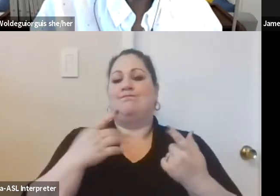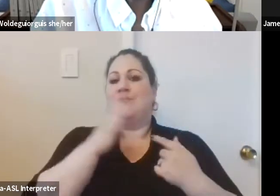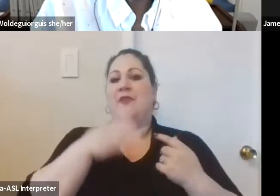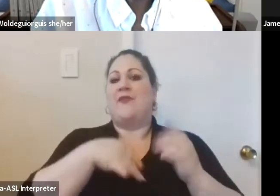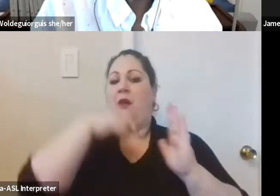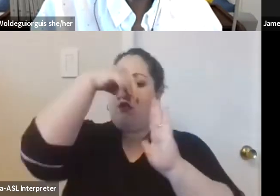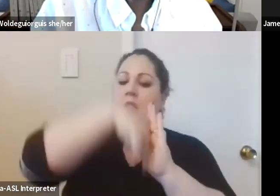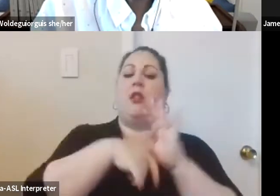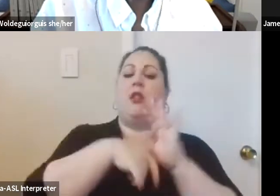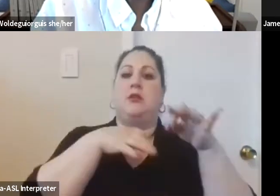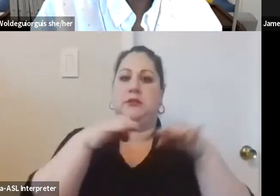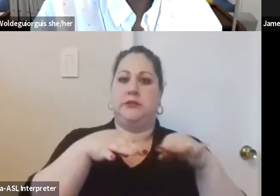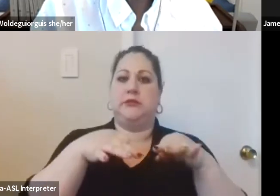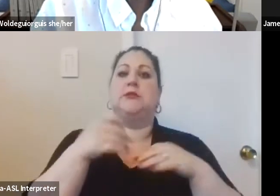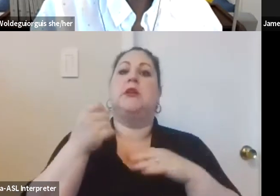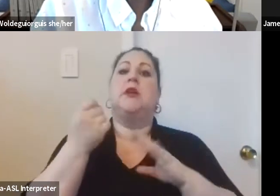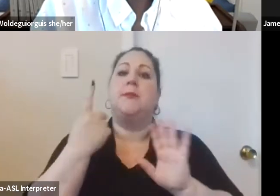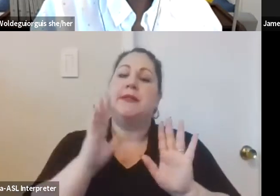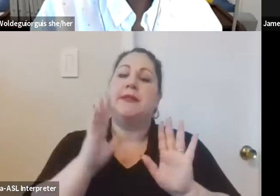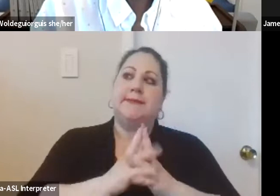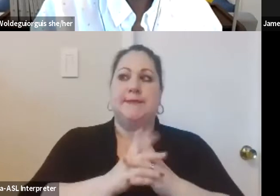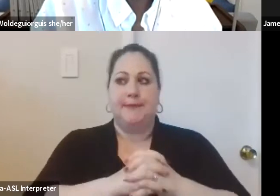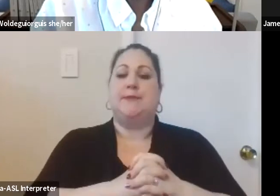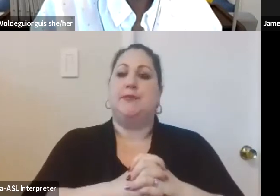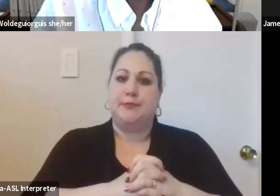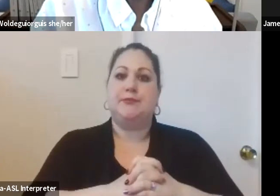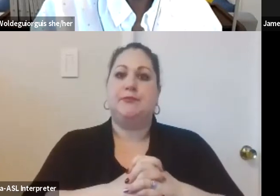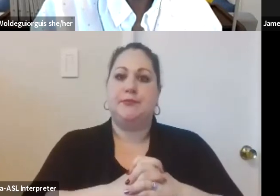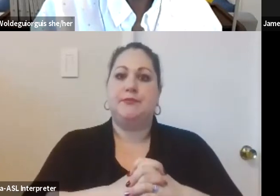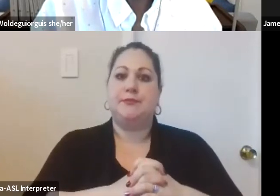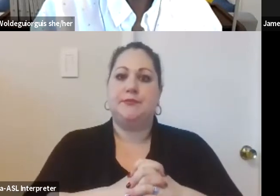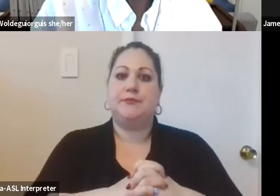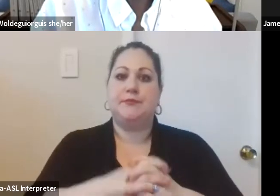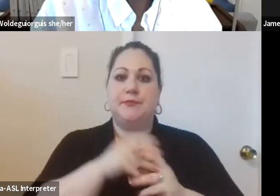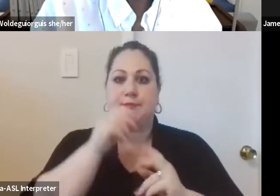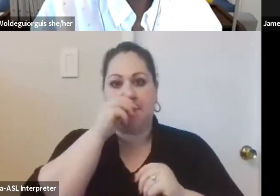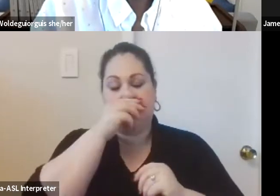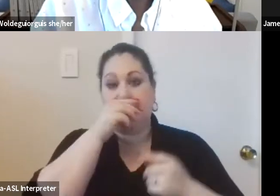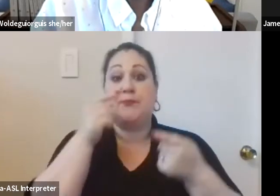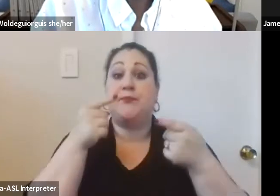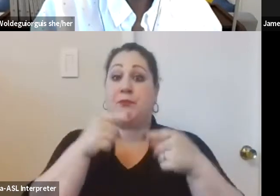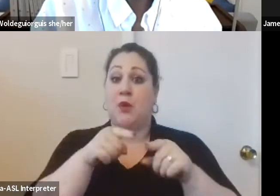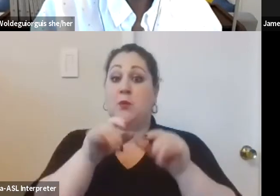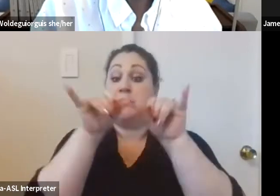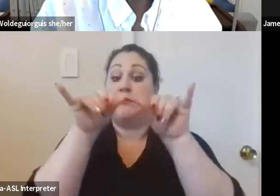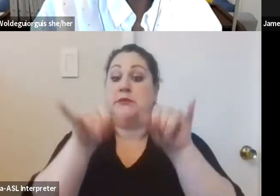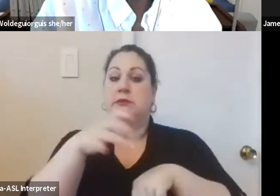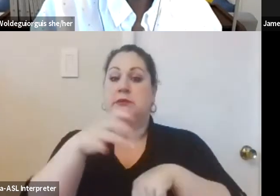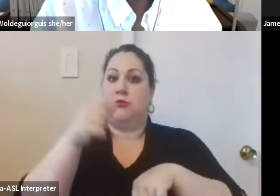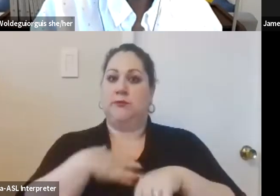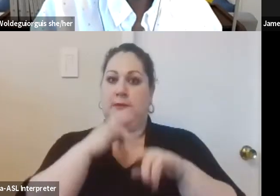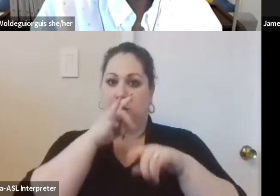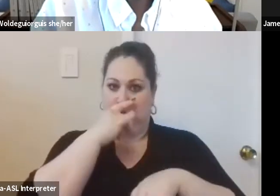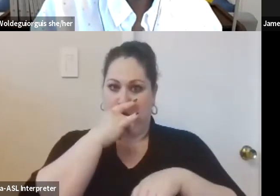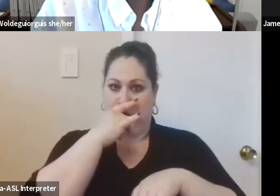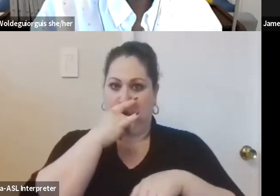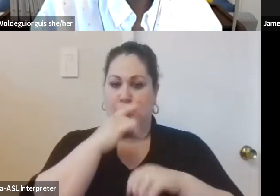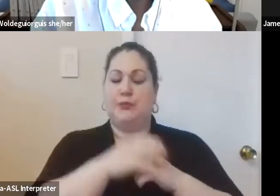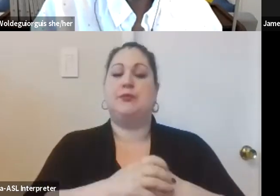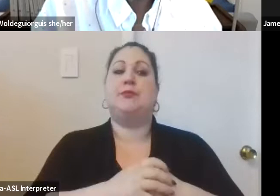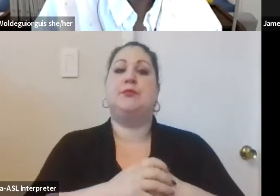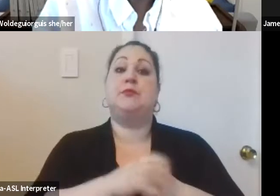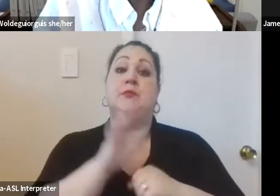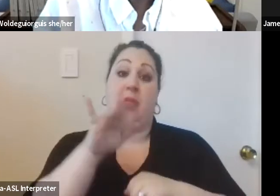time. when they took my children that night, even